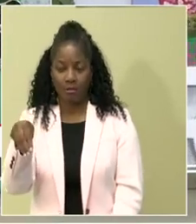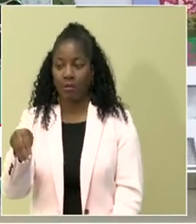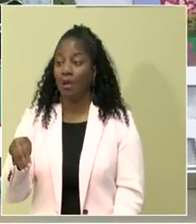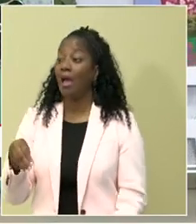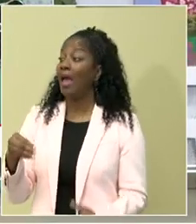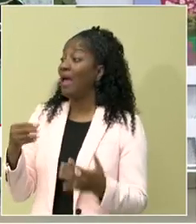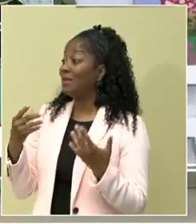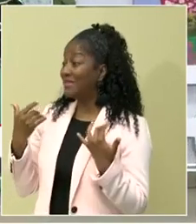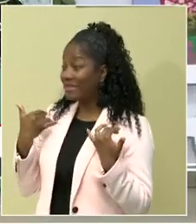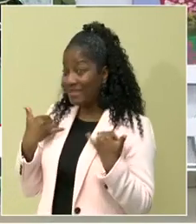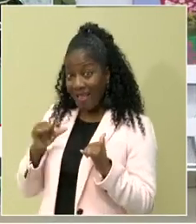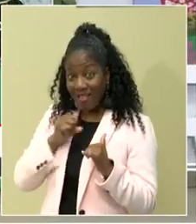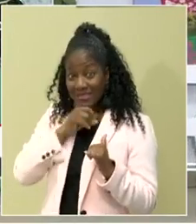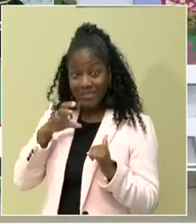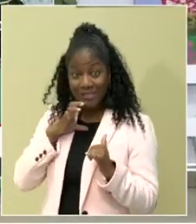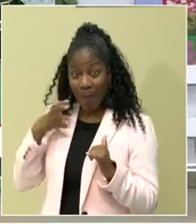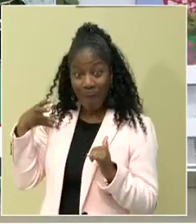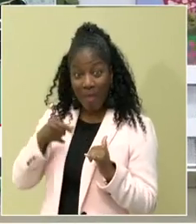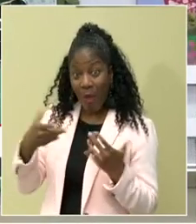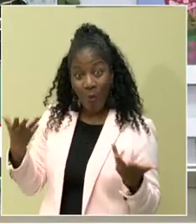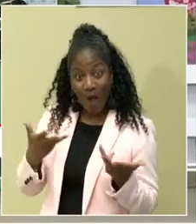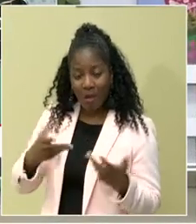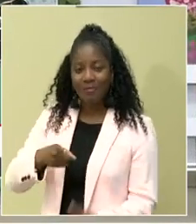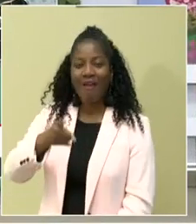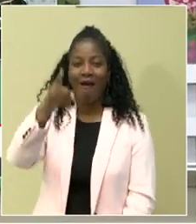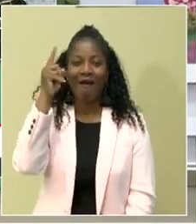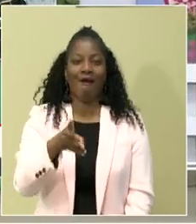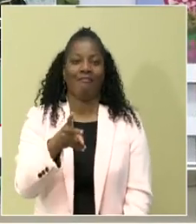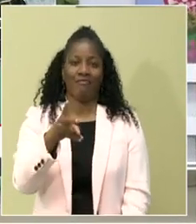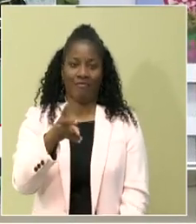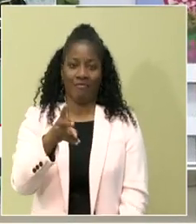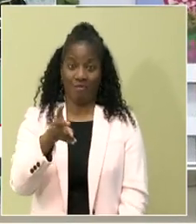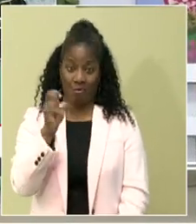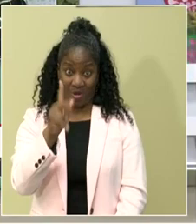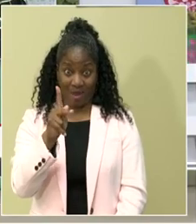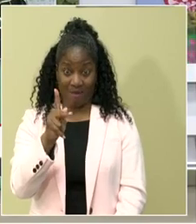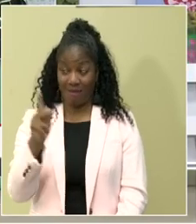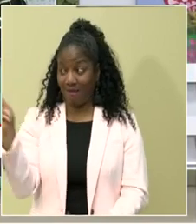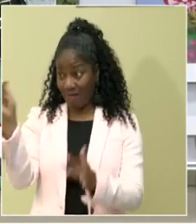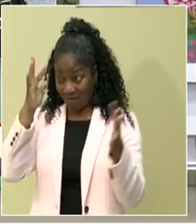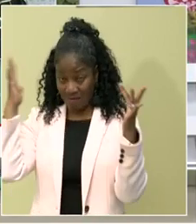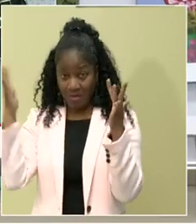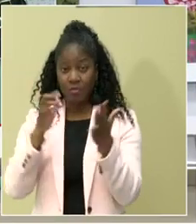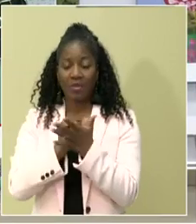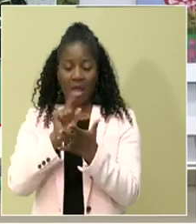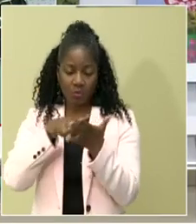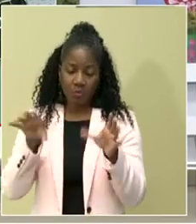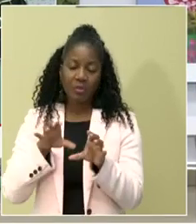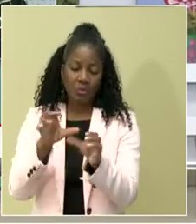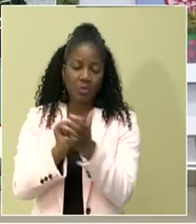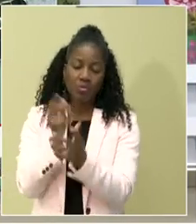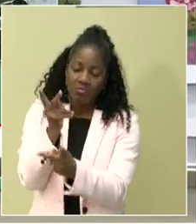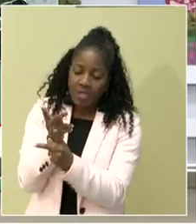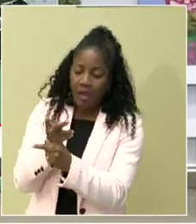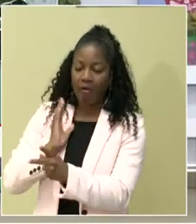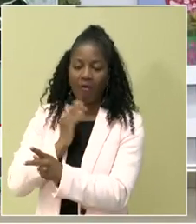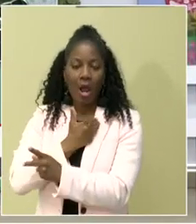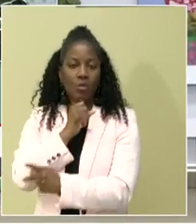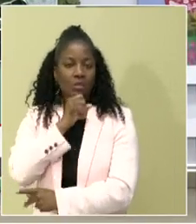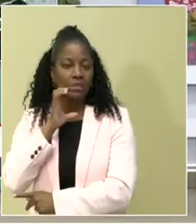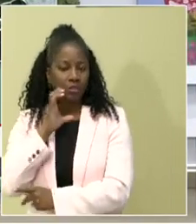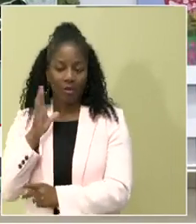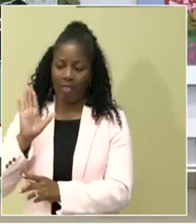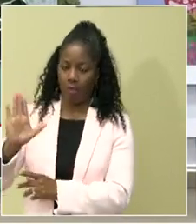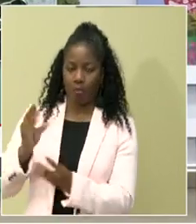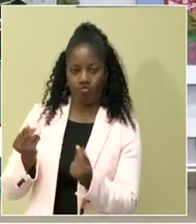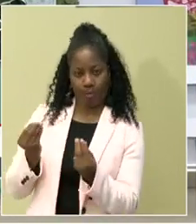pay half. Okay? So that's what we're doing to take care of seniors and their property. But